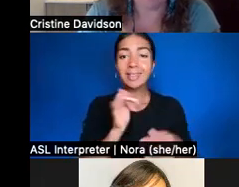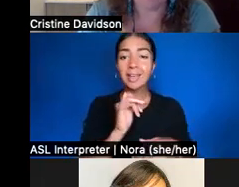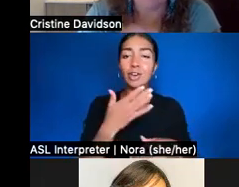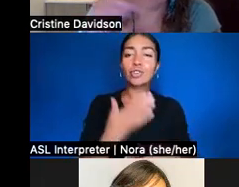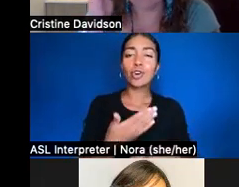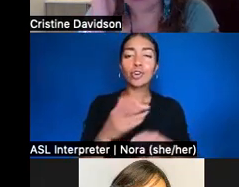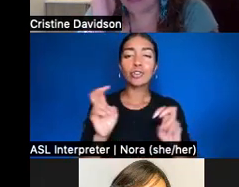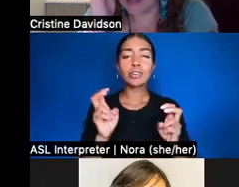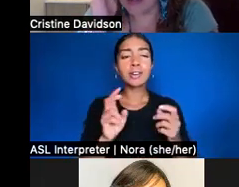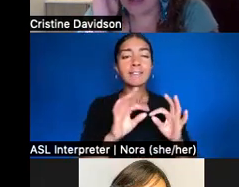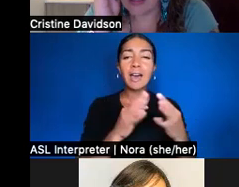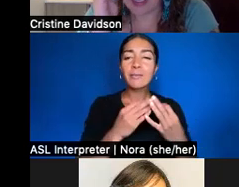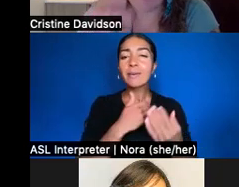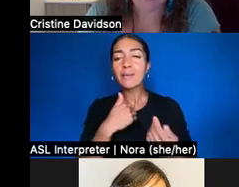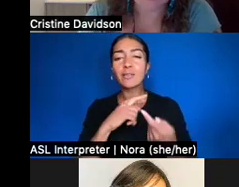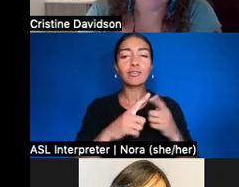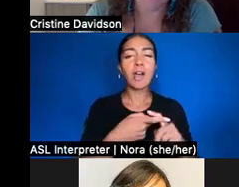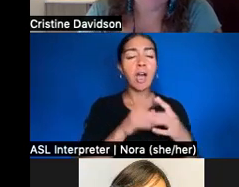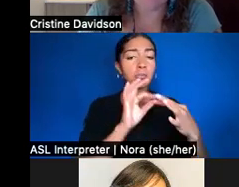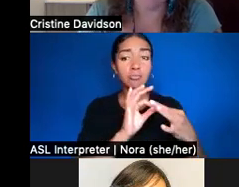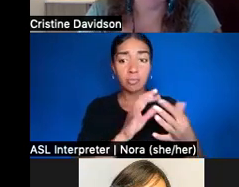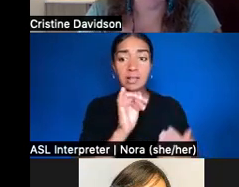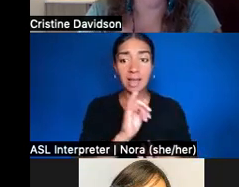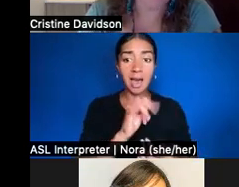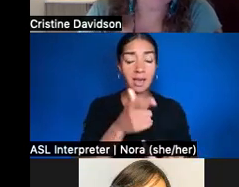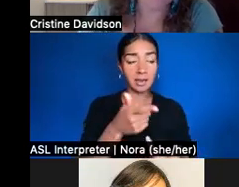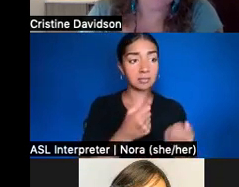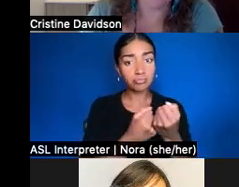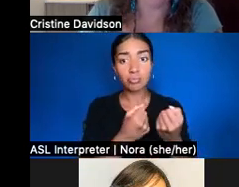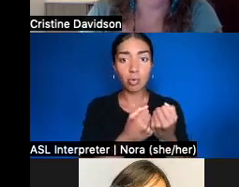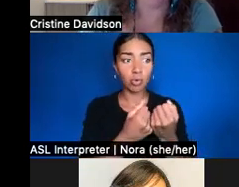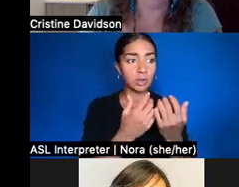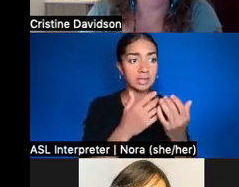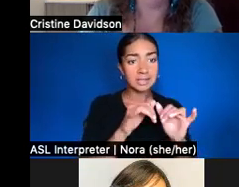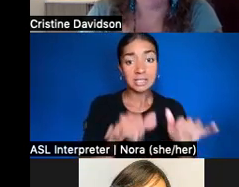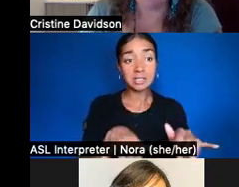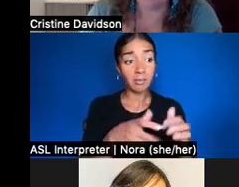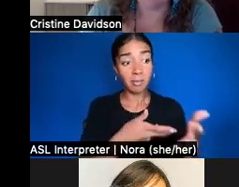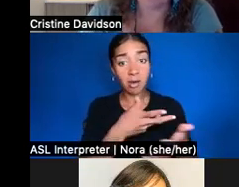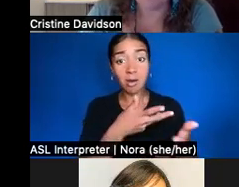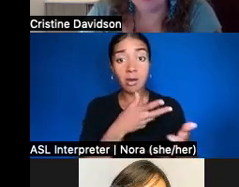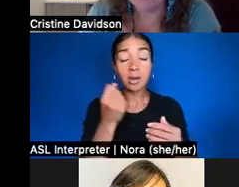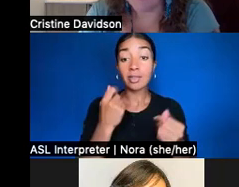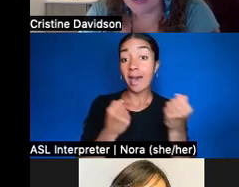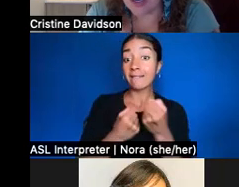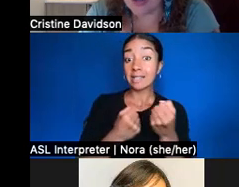relative right now. And that advocacy piece will just come naturally as that trust is built,